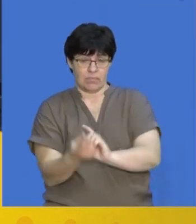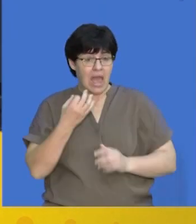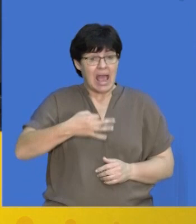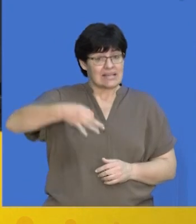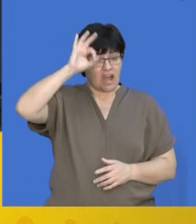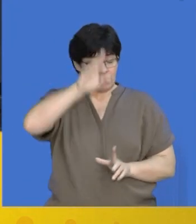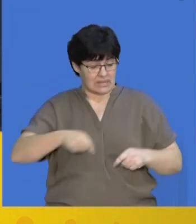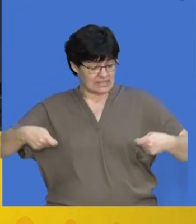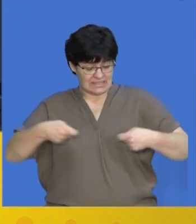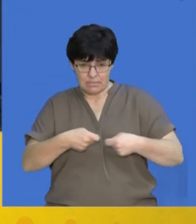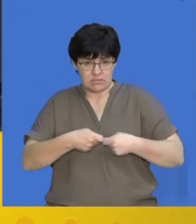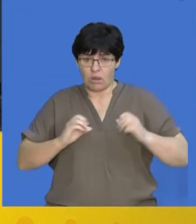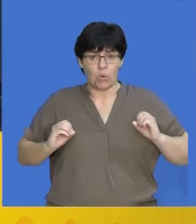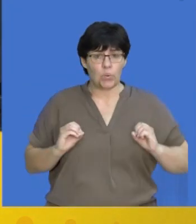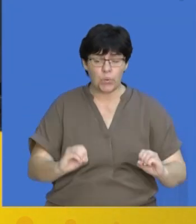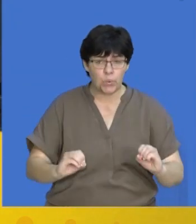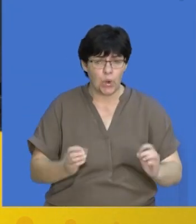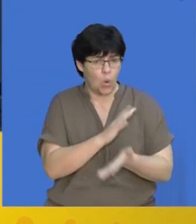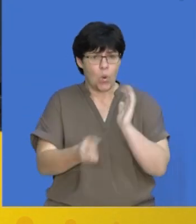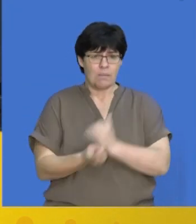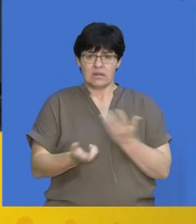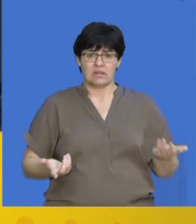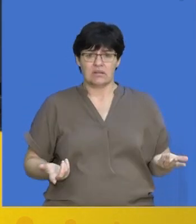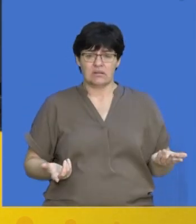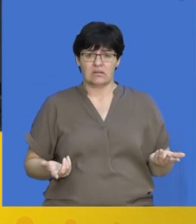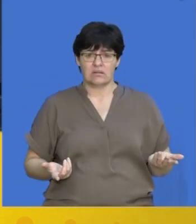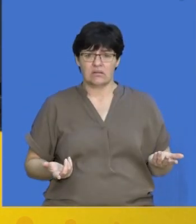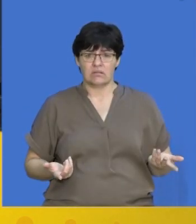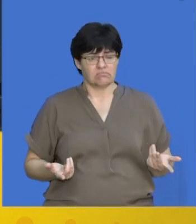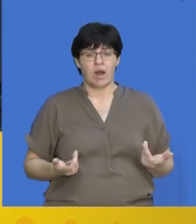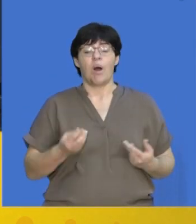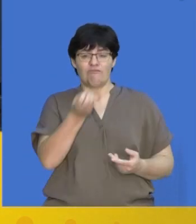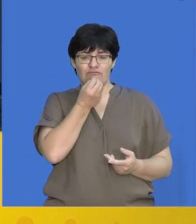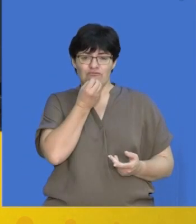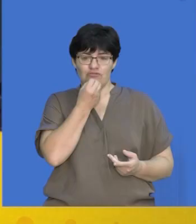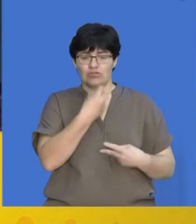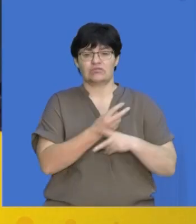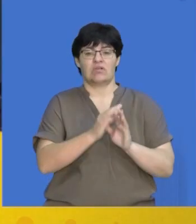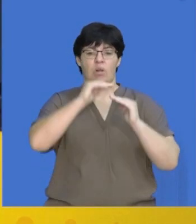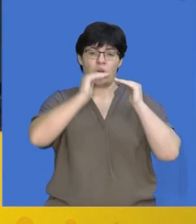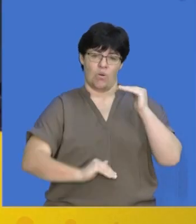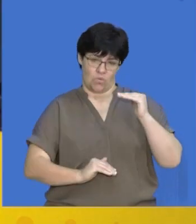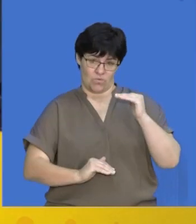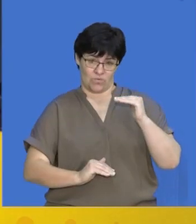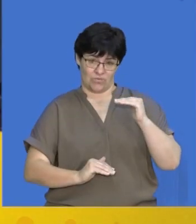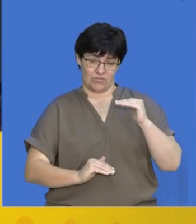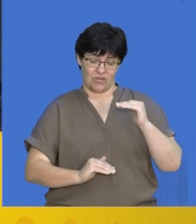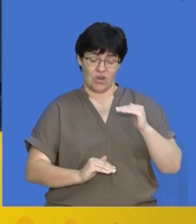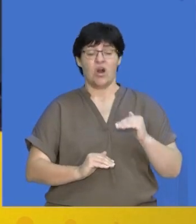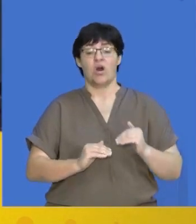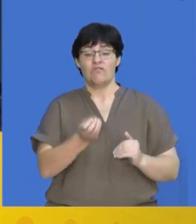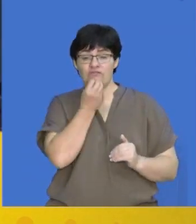not subsidizing it adequately, what happens? Lowers food production, lowers our food